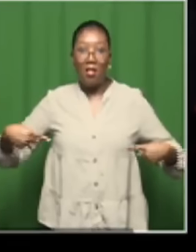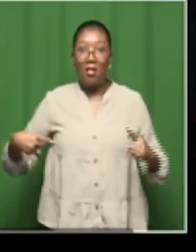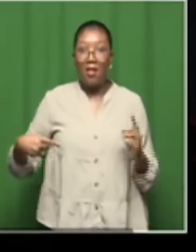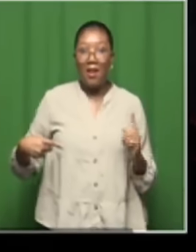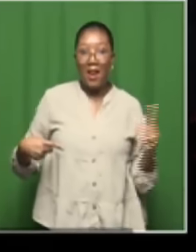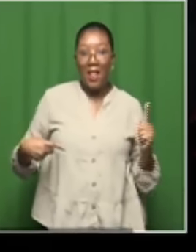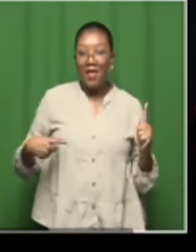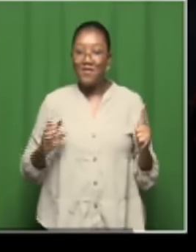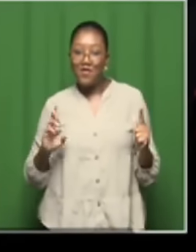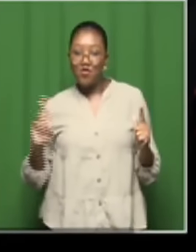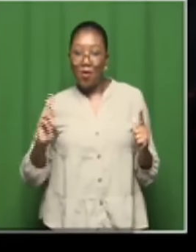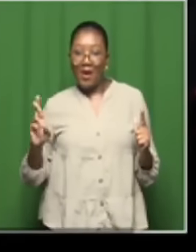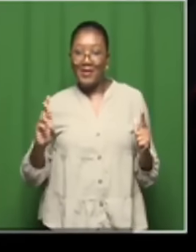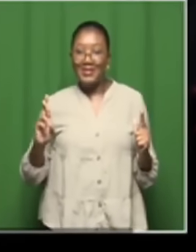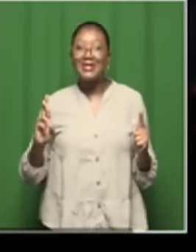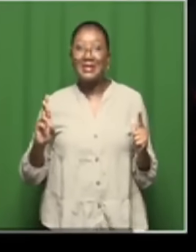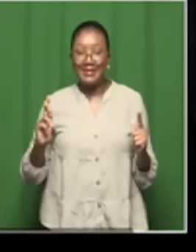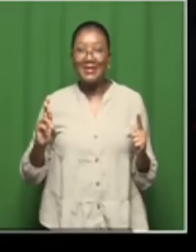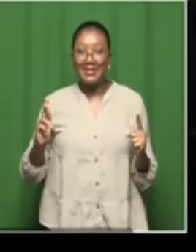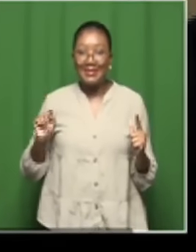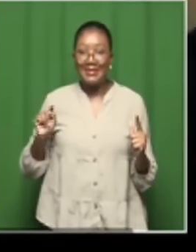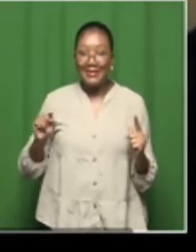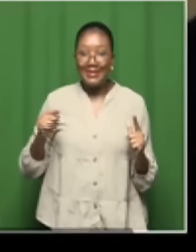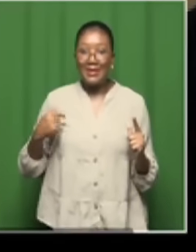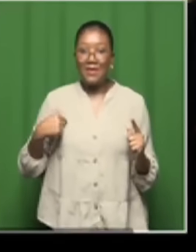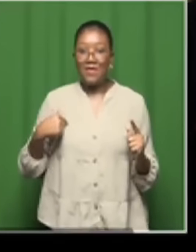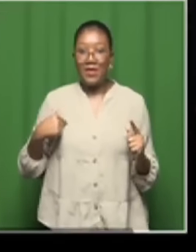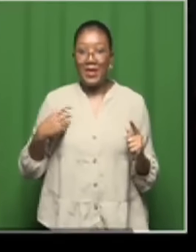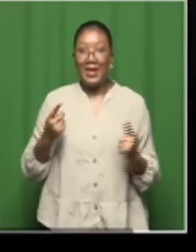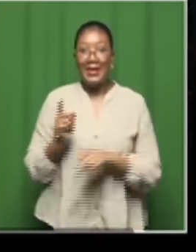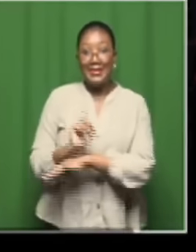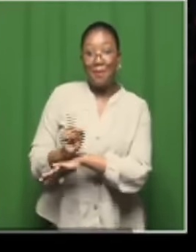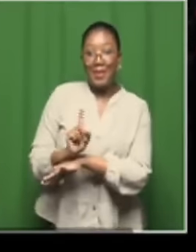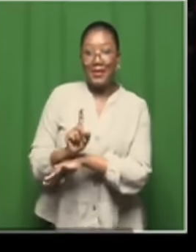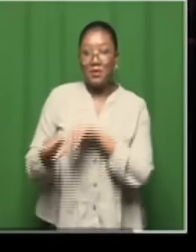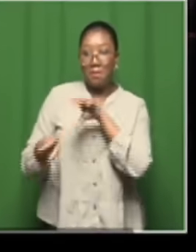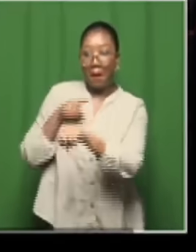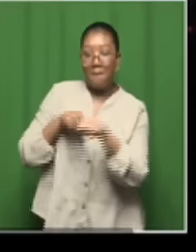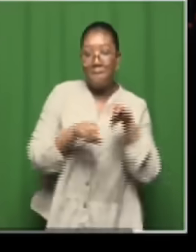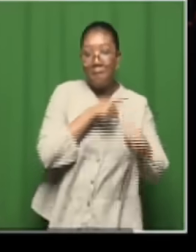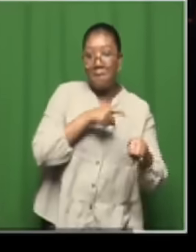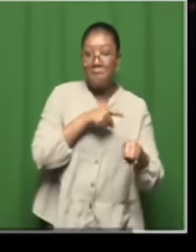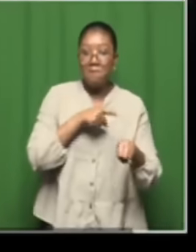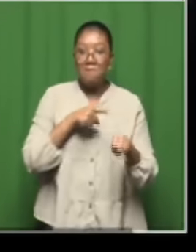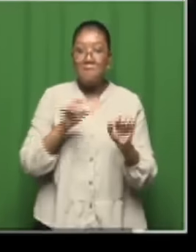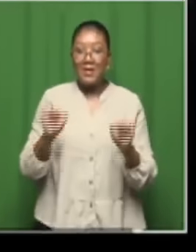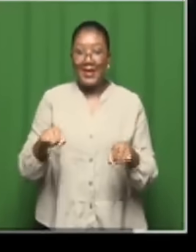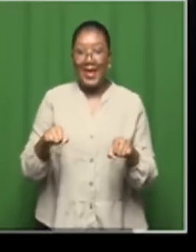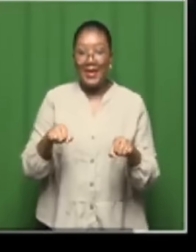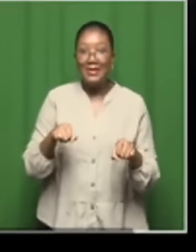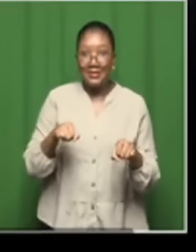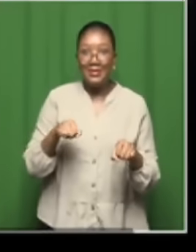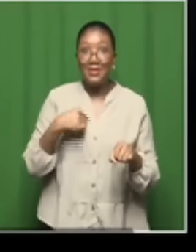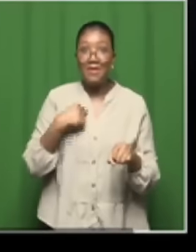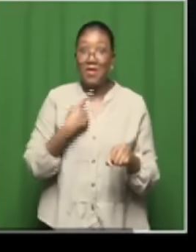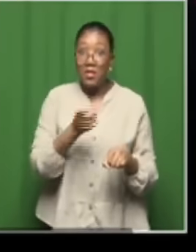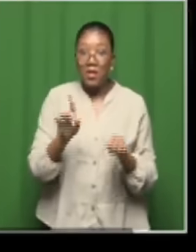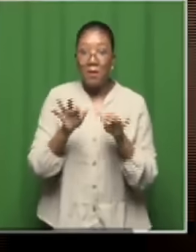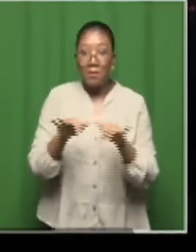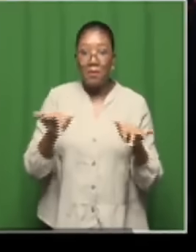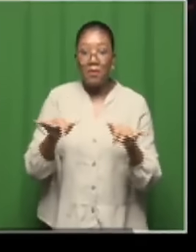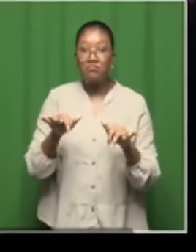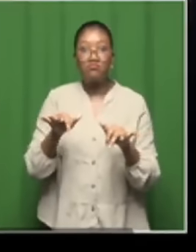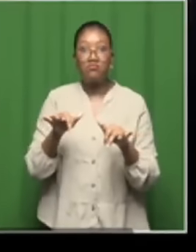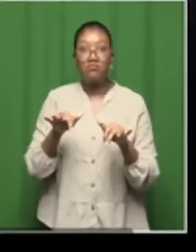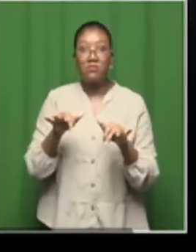and tracing for speed for the motor vehicles or offenders who don't follow National Road Traffic Act